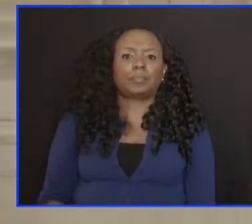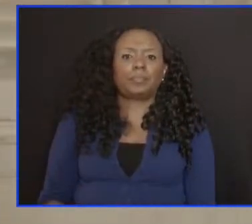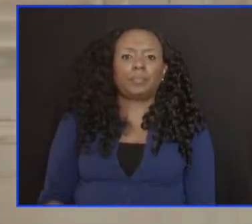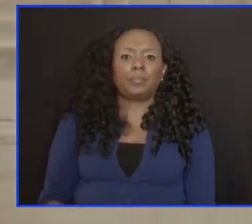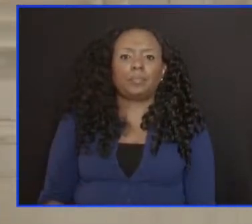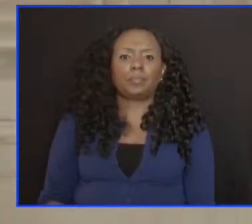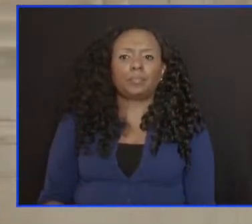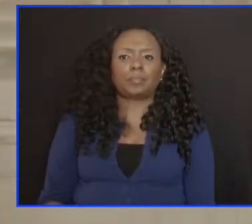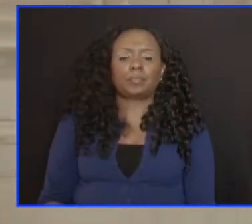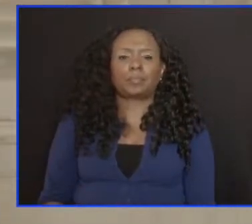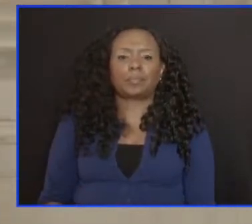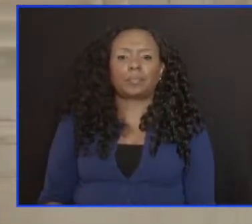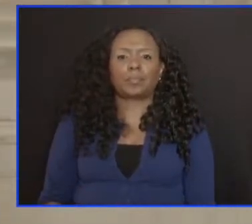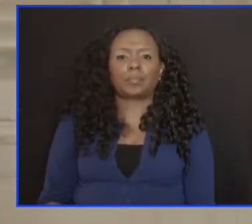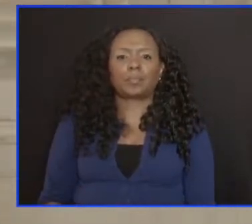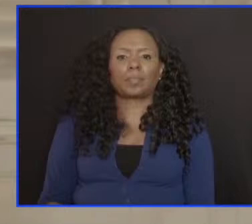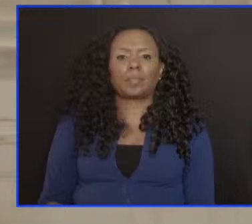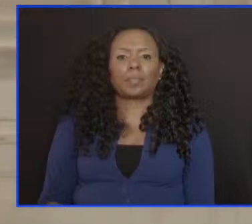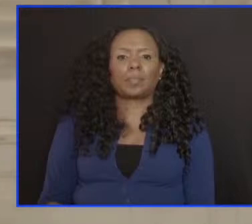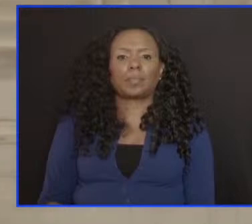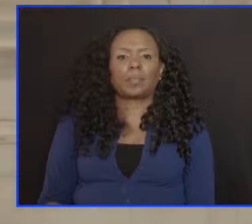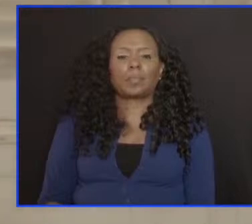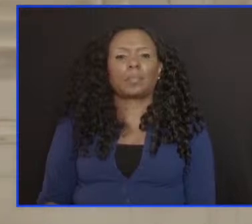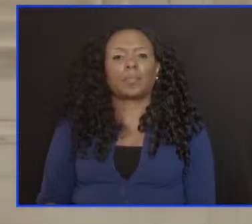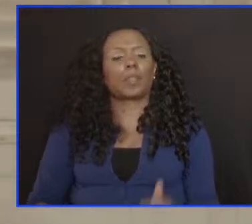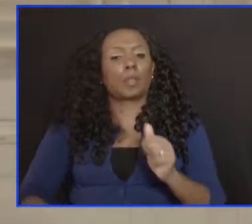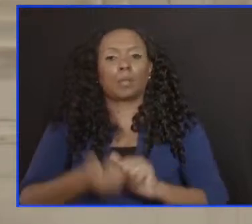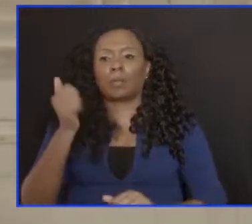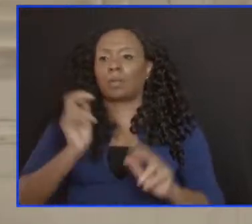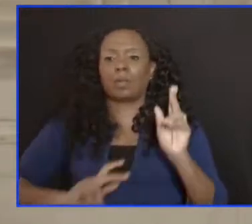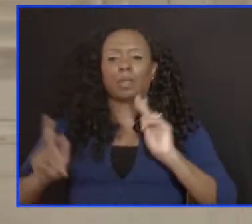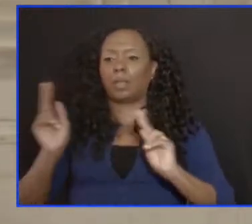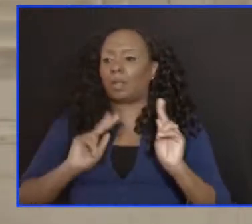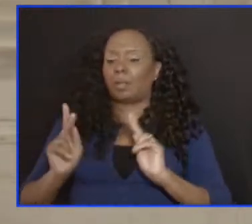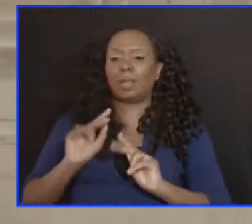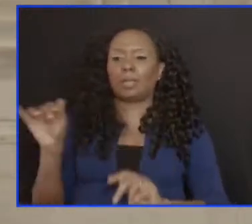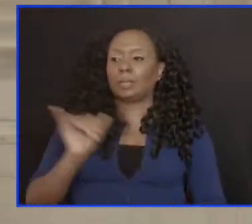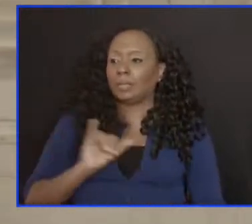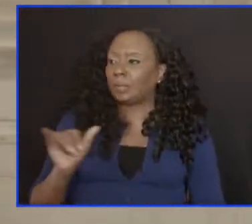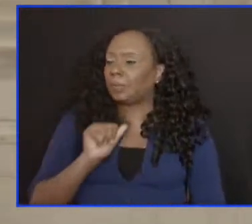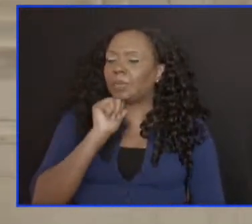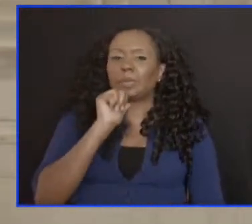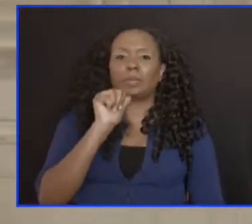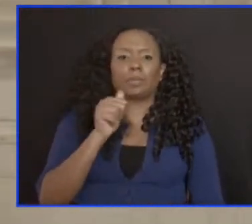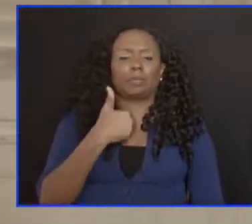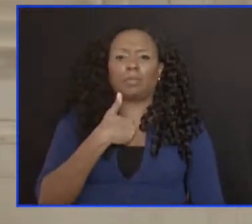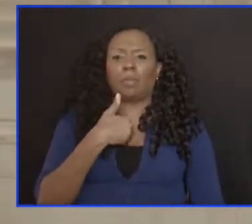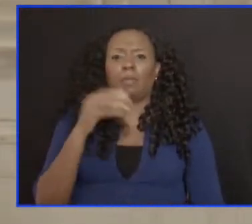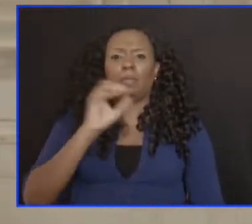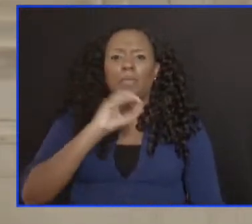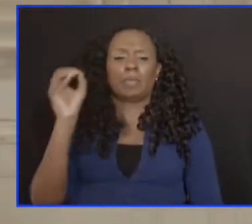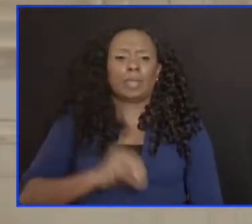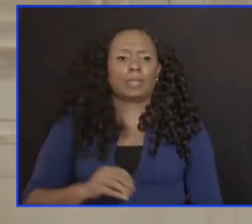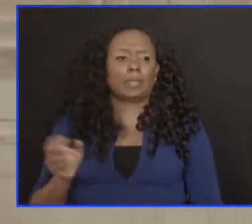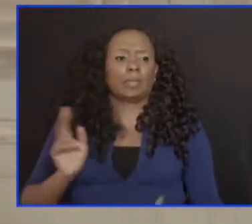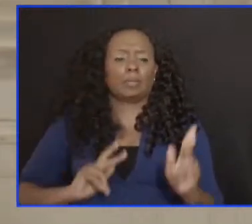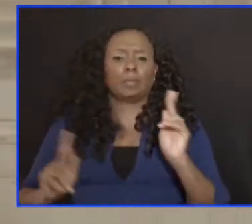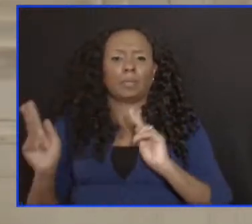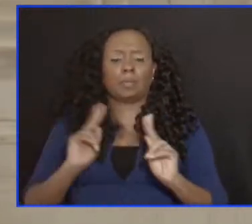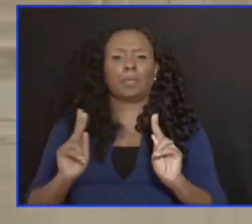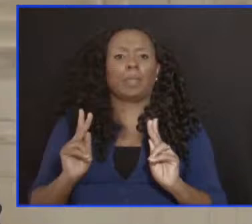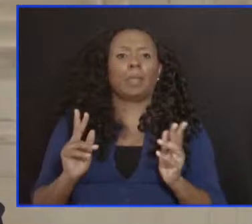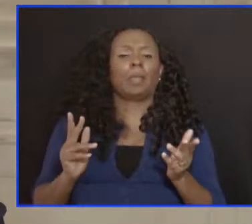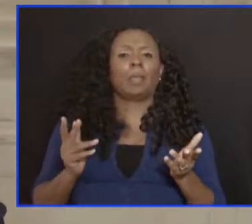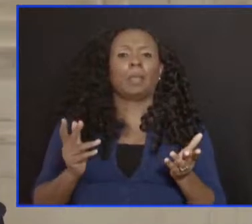again that the majority are actually not presenting with that, the majority are actually at home. So we will have a percentage of people who, within your